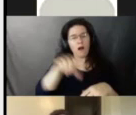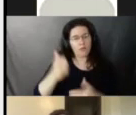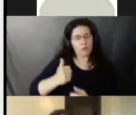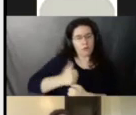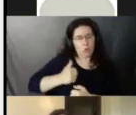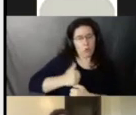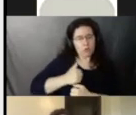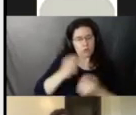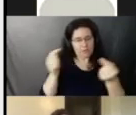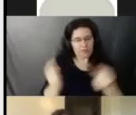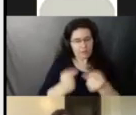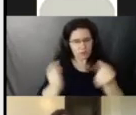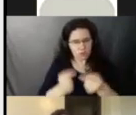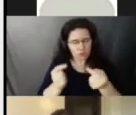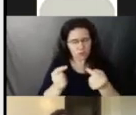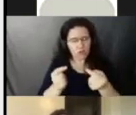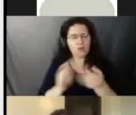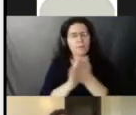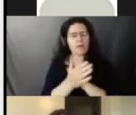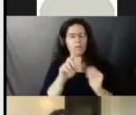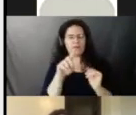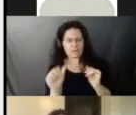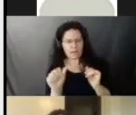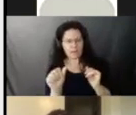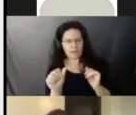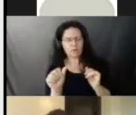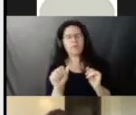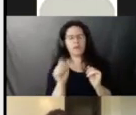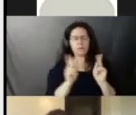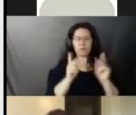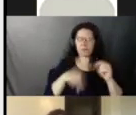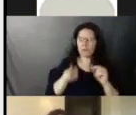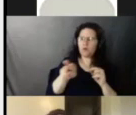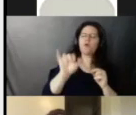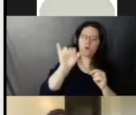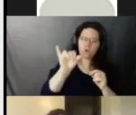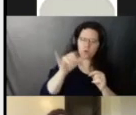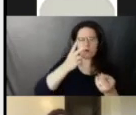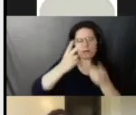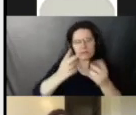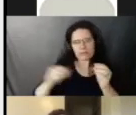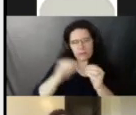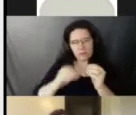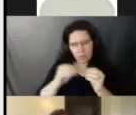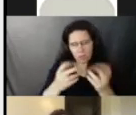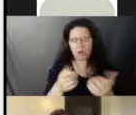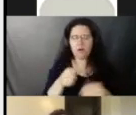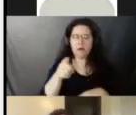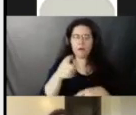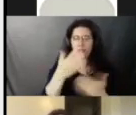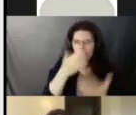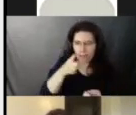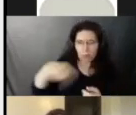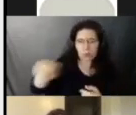made it more visible for disability issues to the citizens who were thankful for their service and